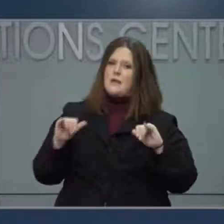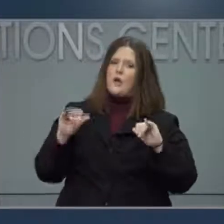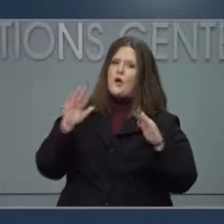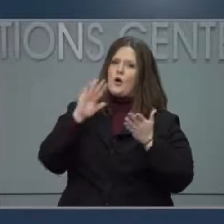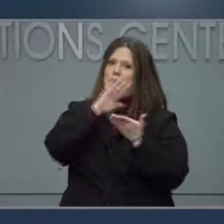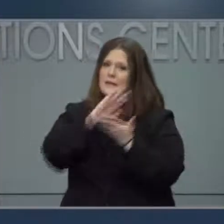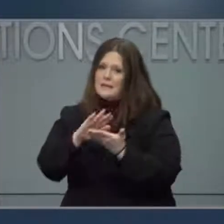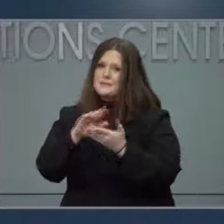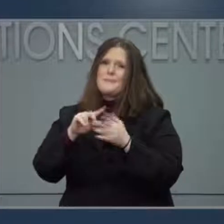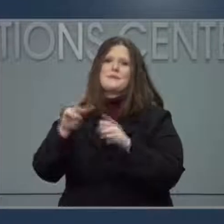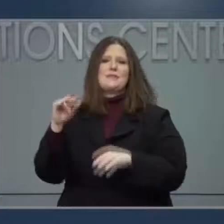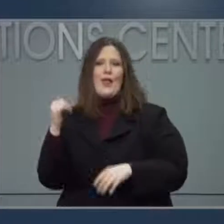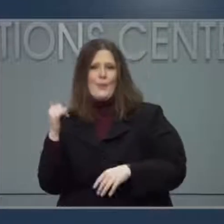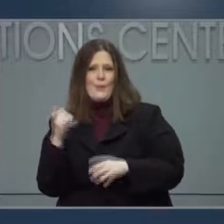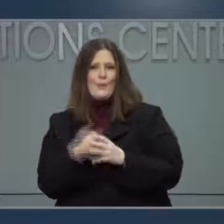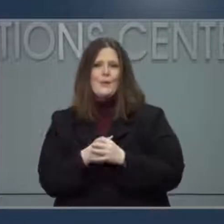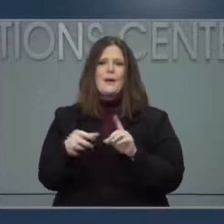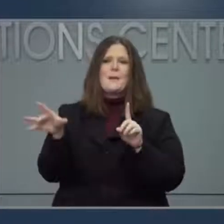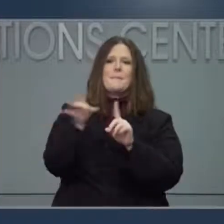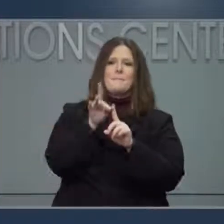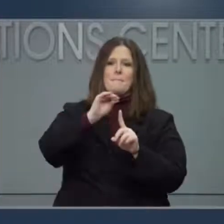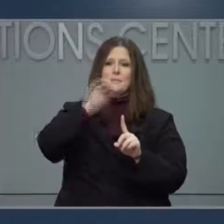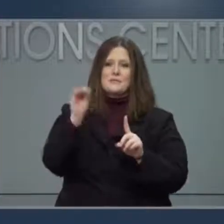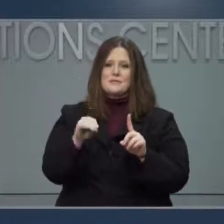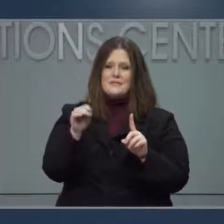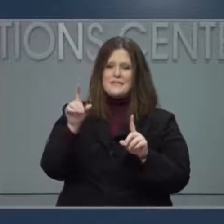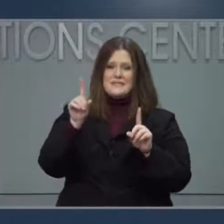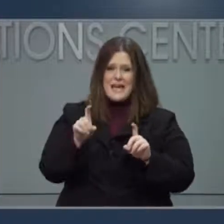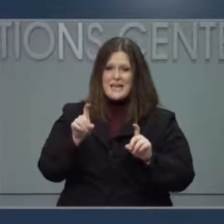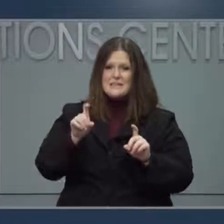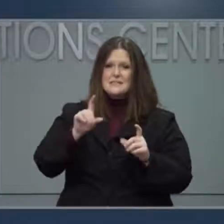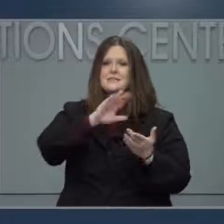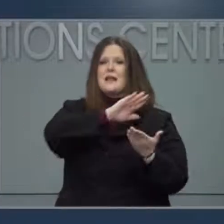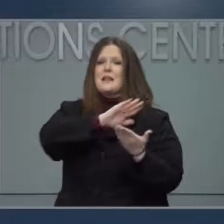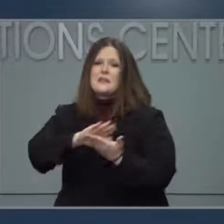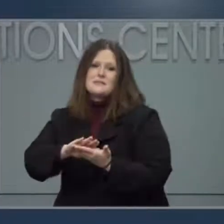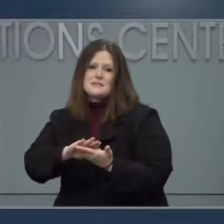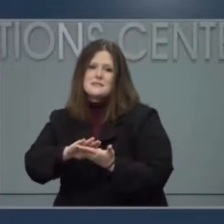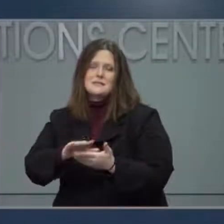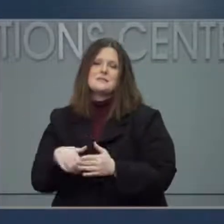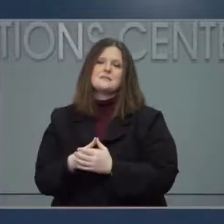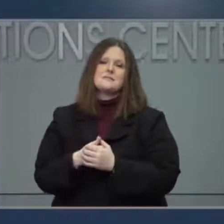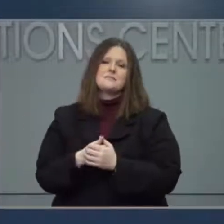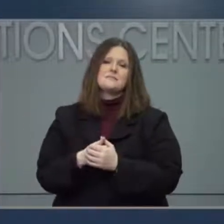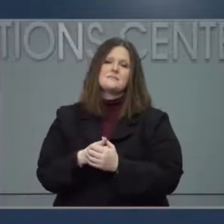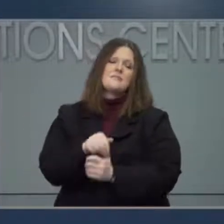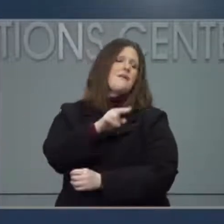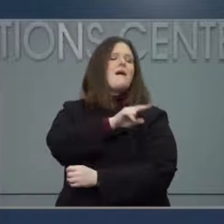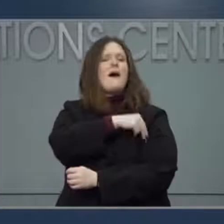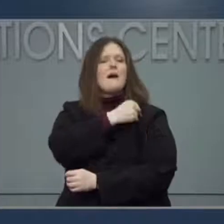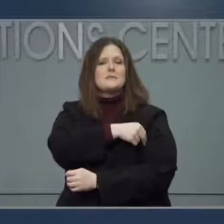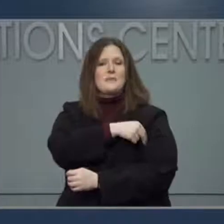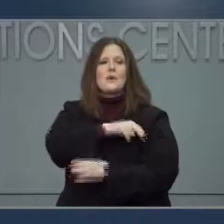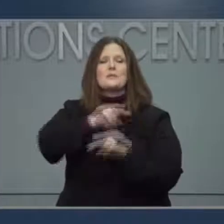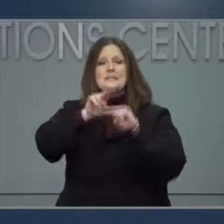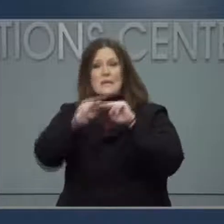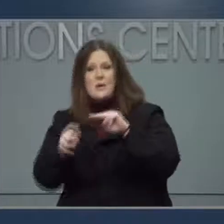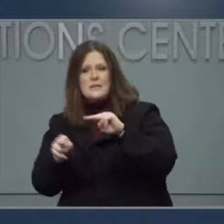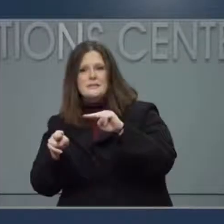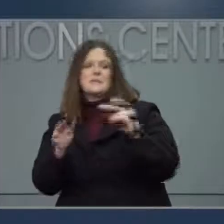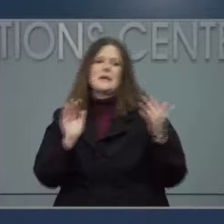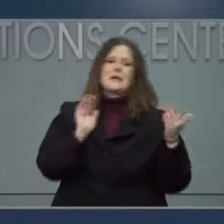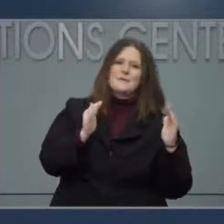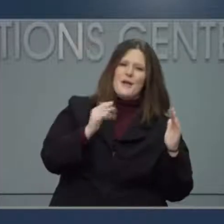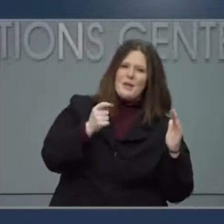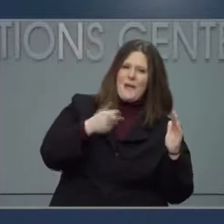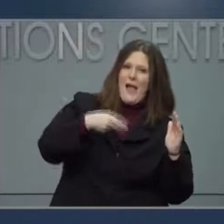also gets a yellow line. And North Carolina's trajectory of hospitalizations is decreasing, but still elevated. It gets a yellow